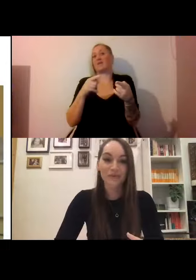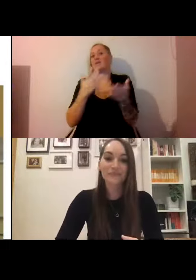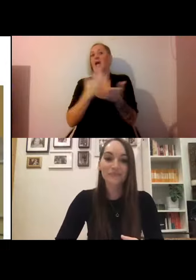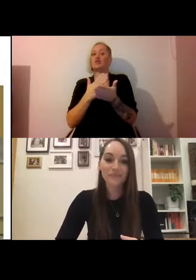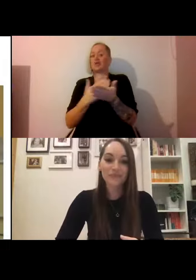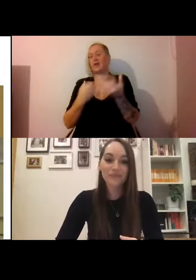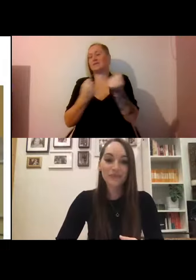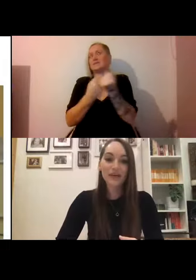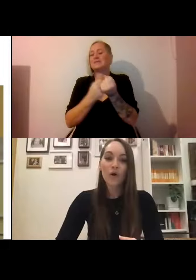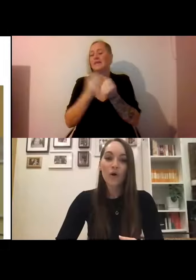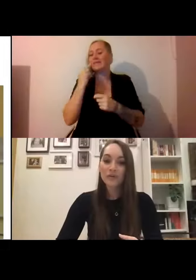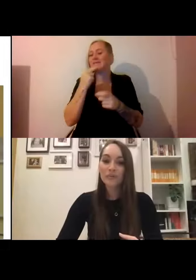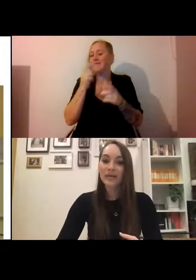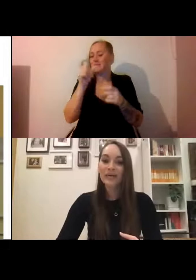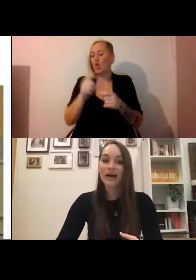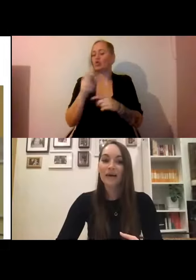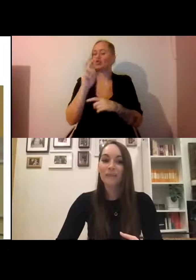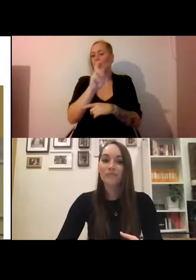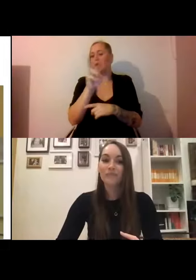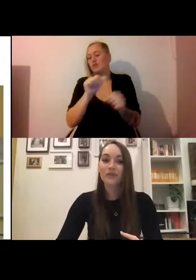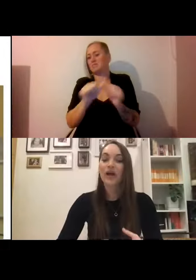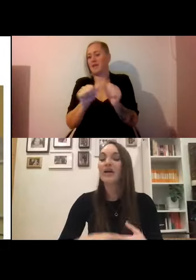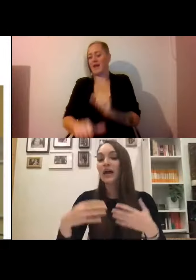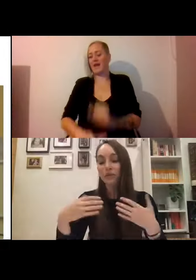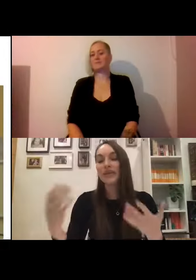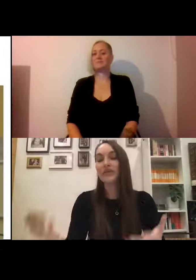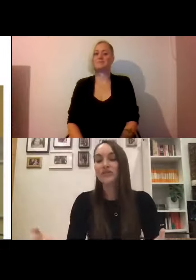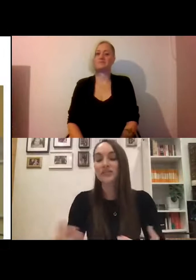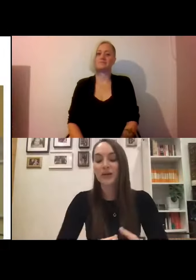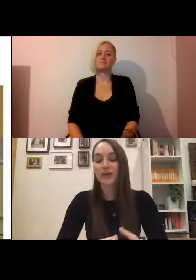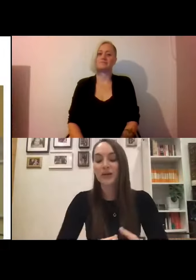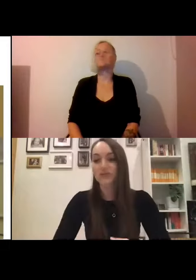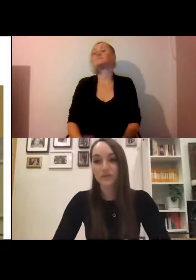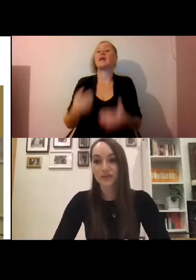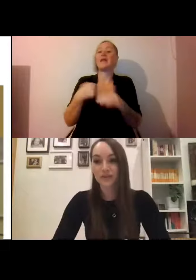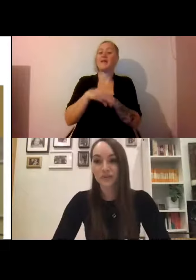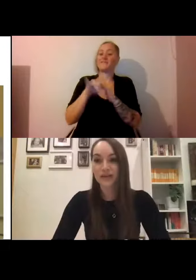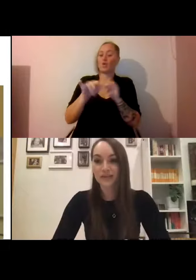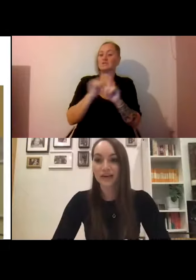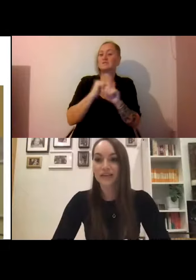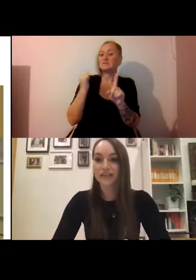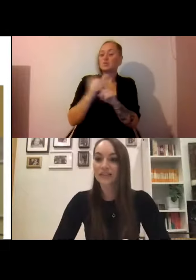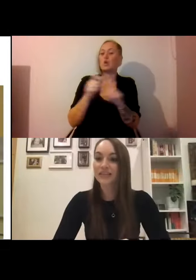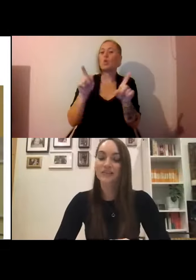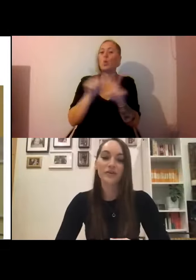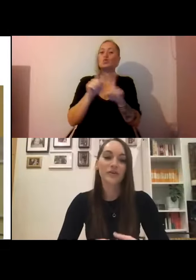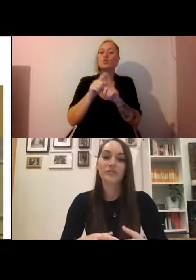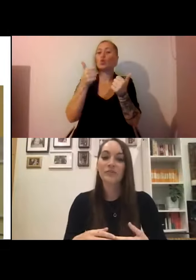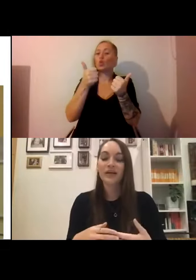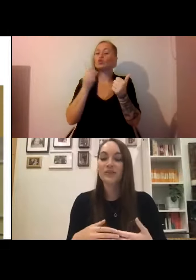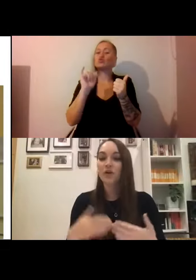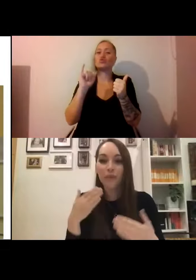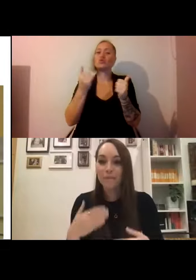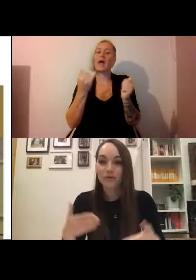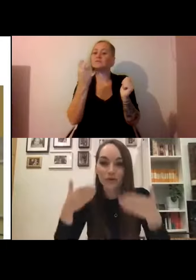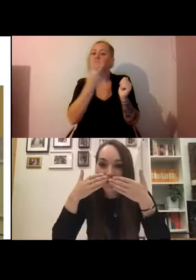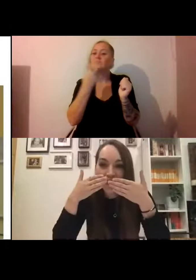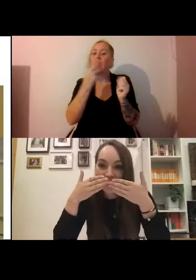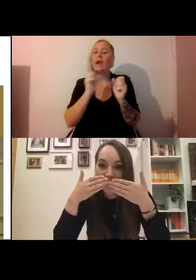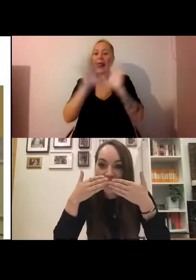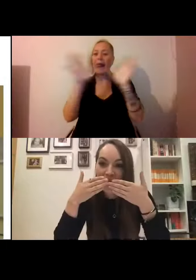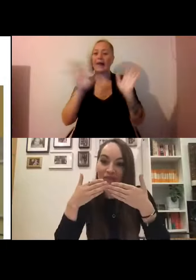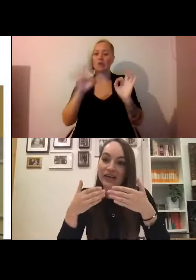that. Also being, and in those situations, it's really good to enunciate clearly. So, don't mumble,